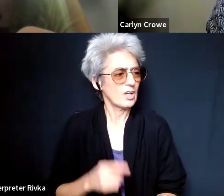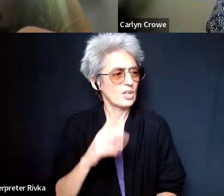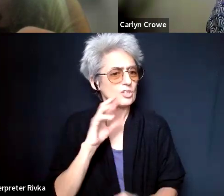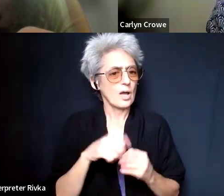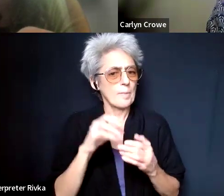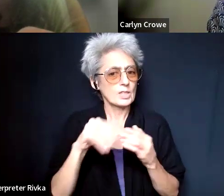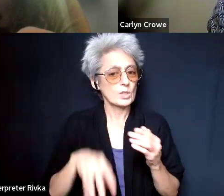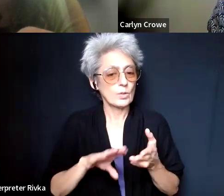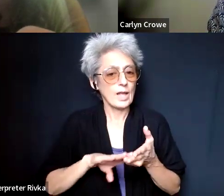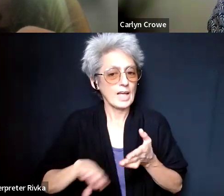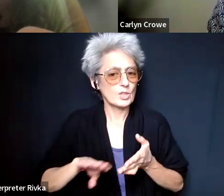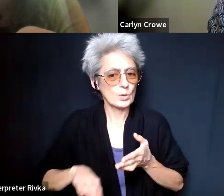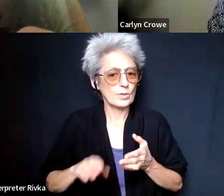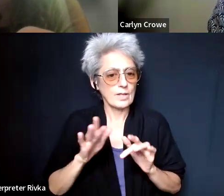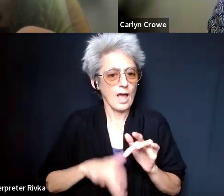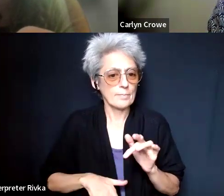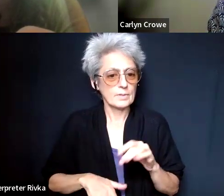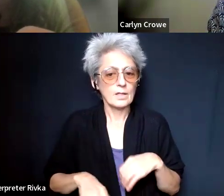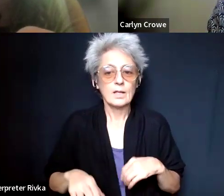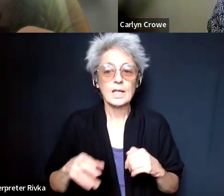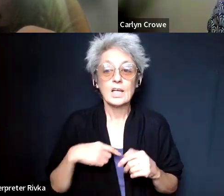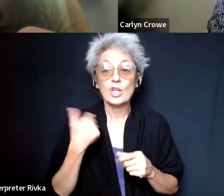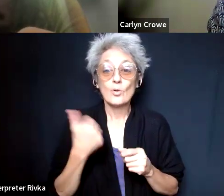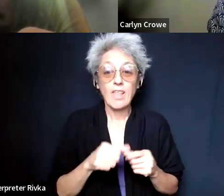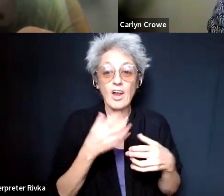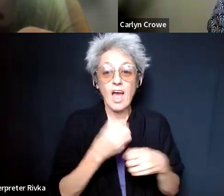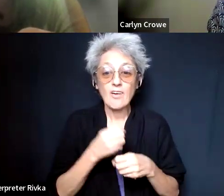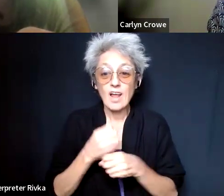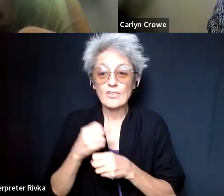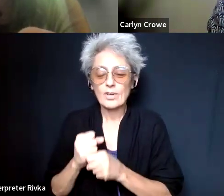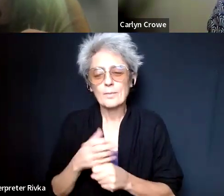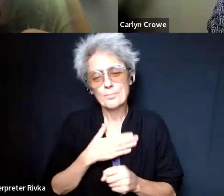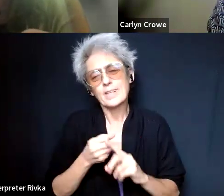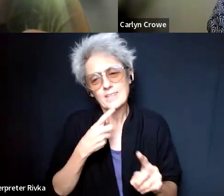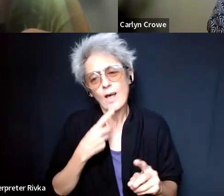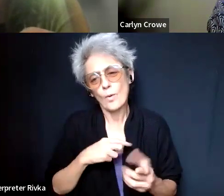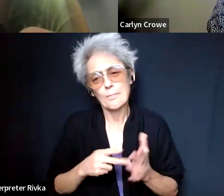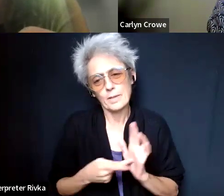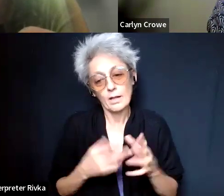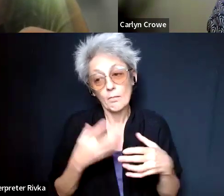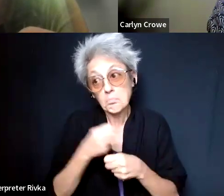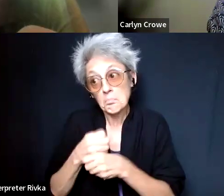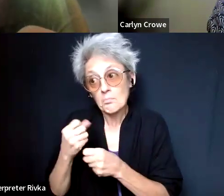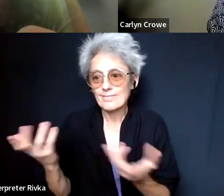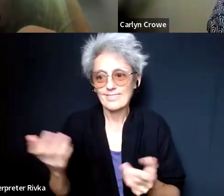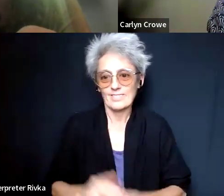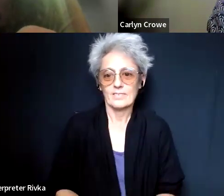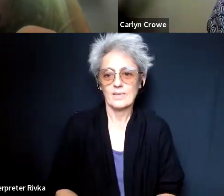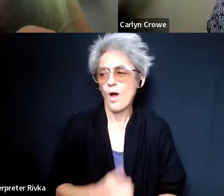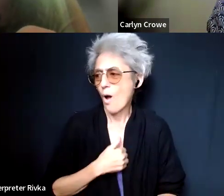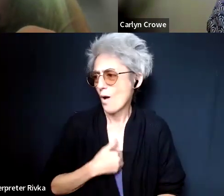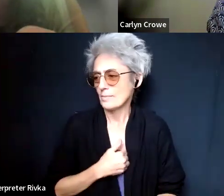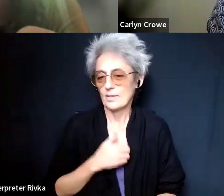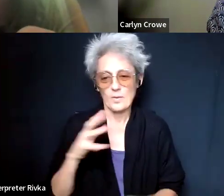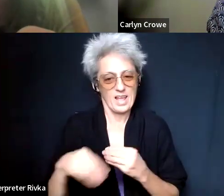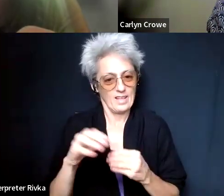gonna use letters, tell us what those mean. Oh, I'm sorry. That'd be the only thing I would add. Kristen,